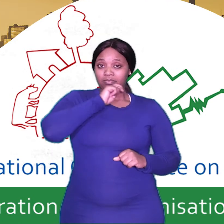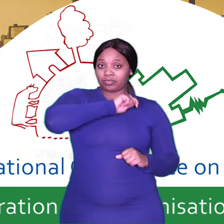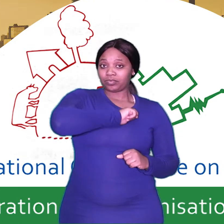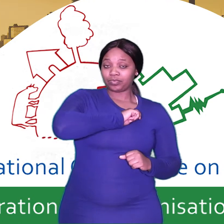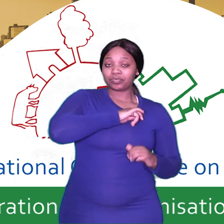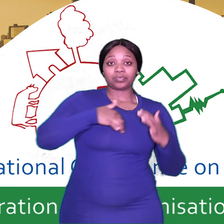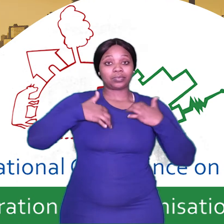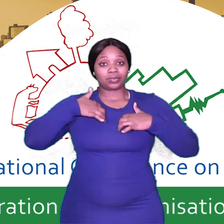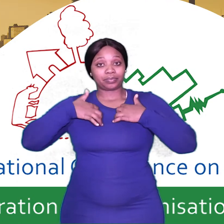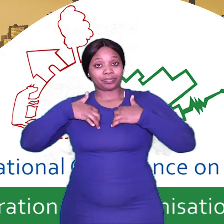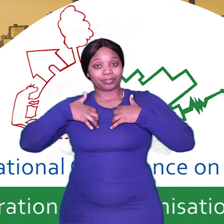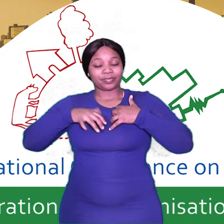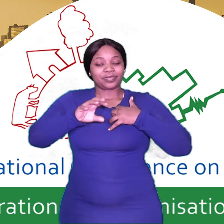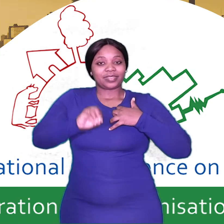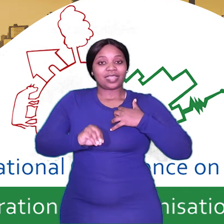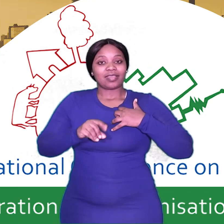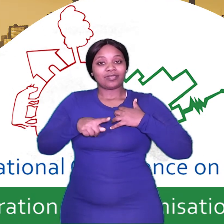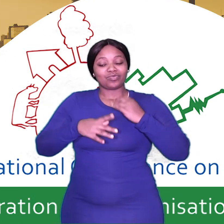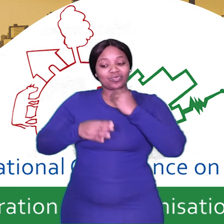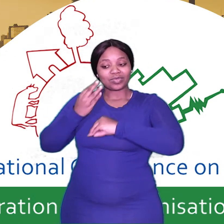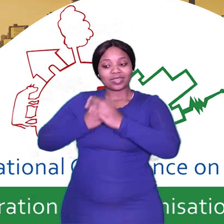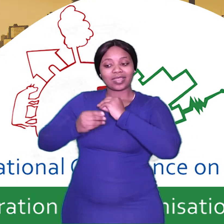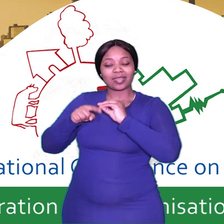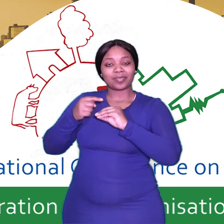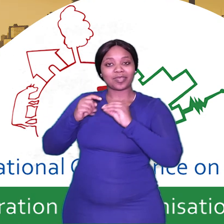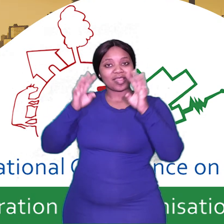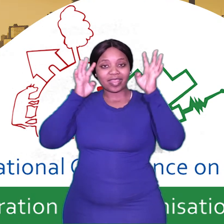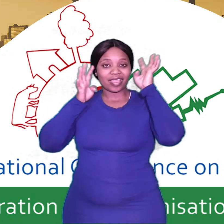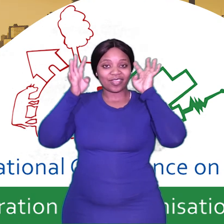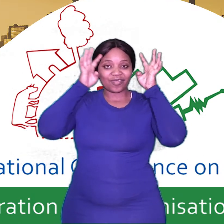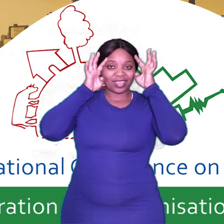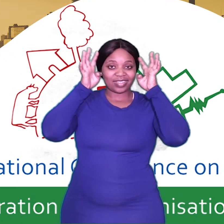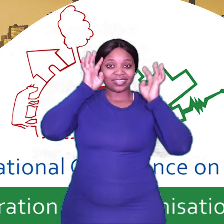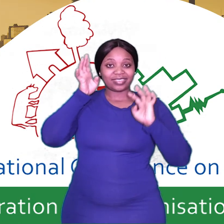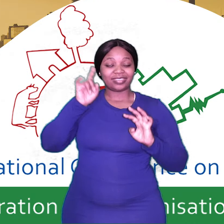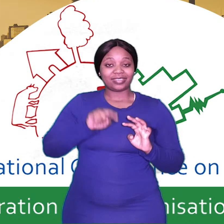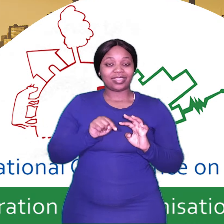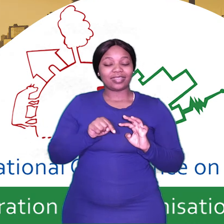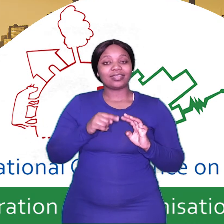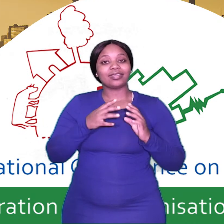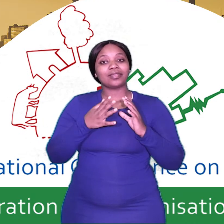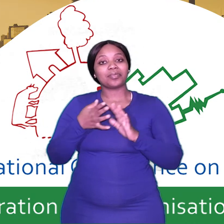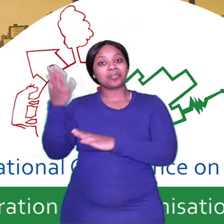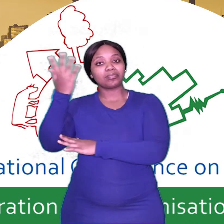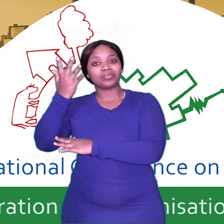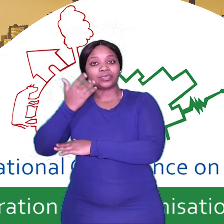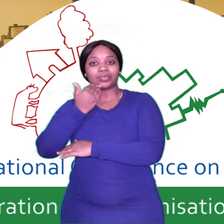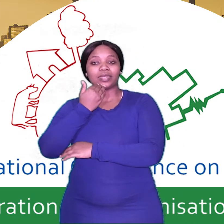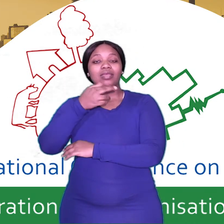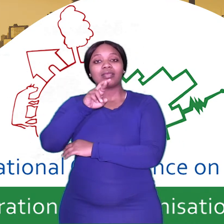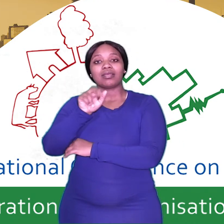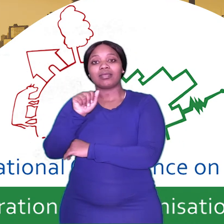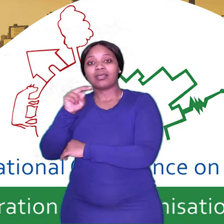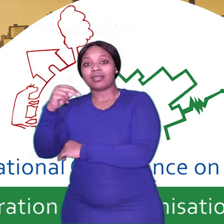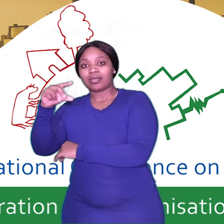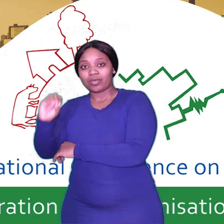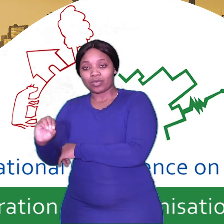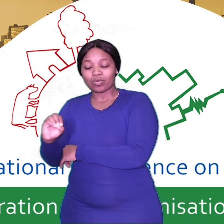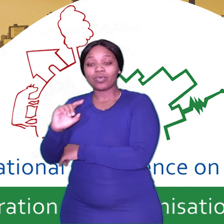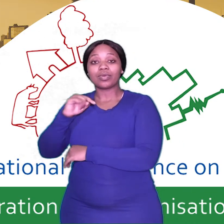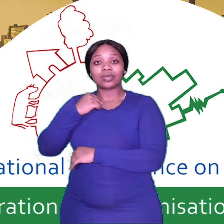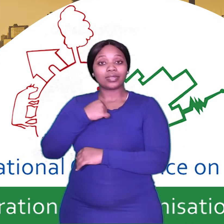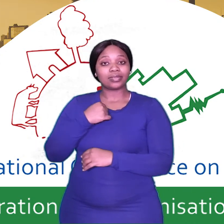learn about the innovative migration data sources presented by Rango, and needless to say